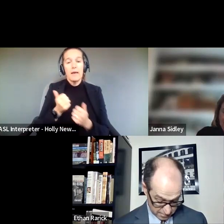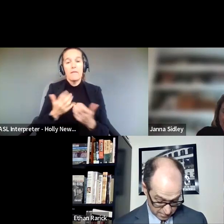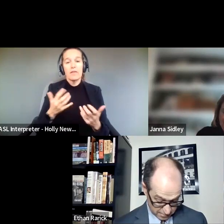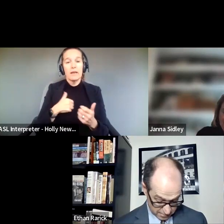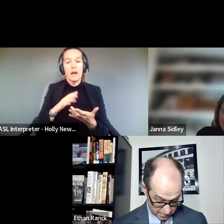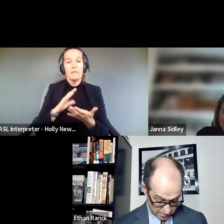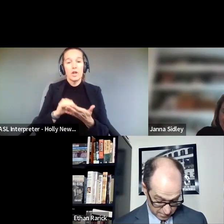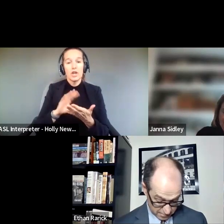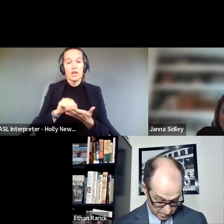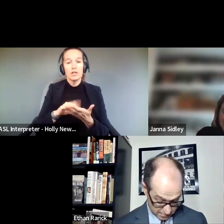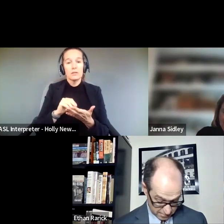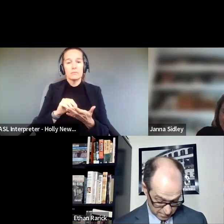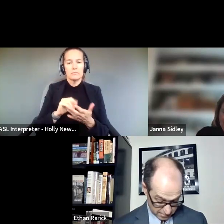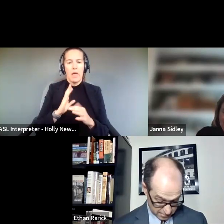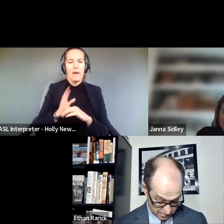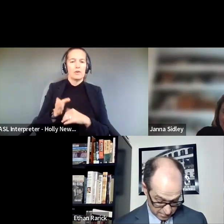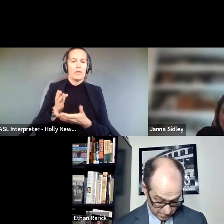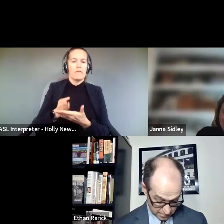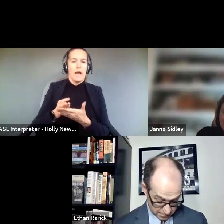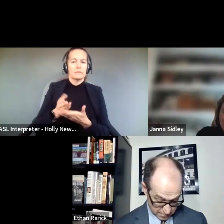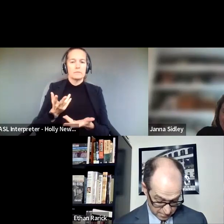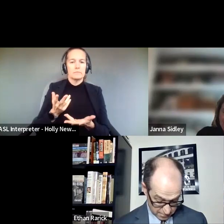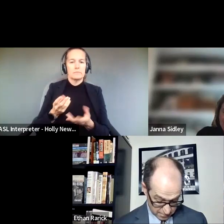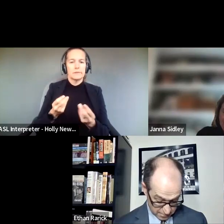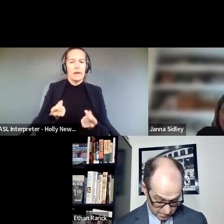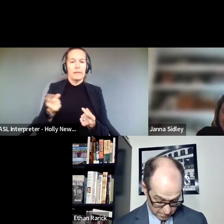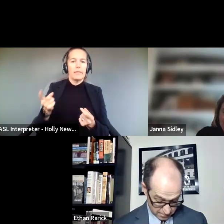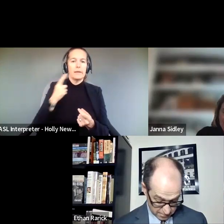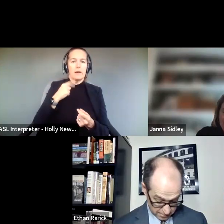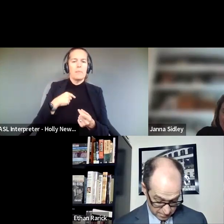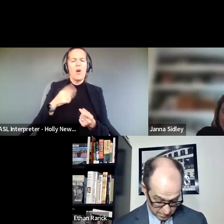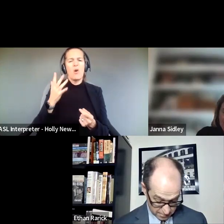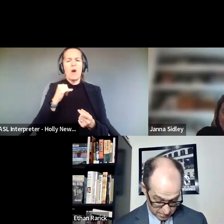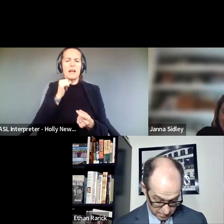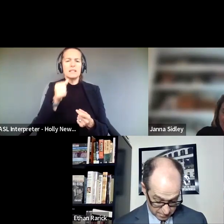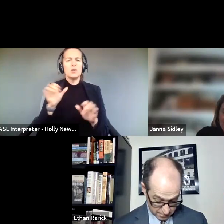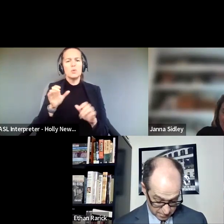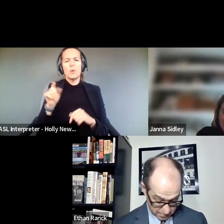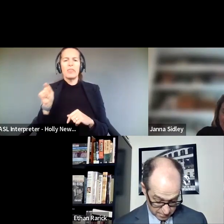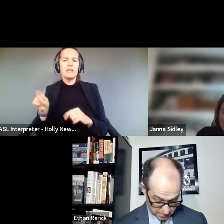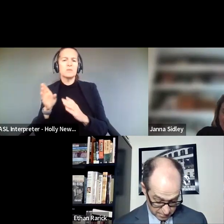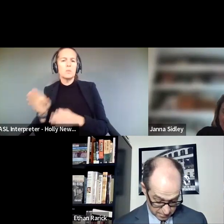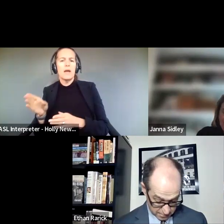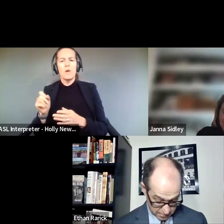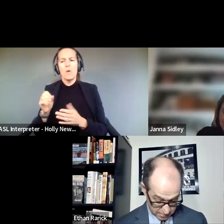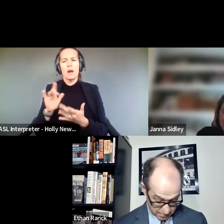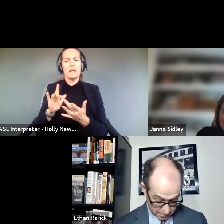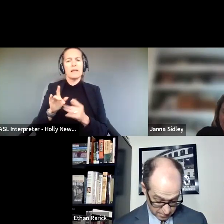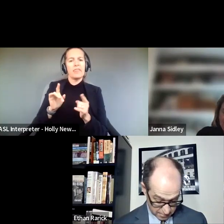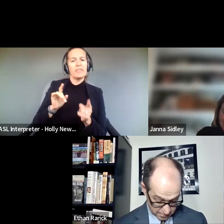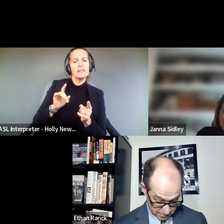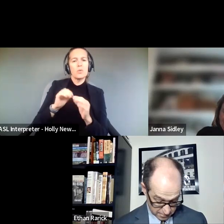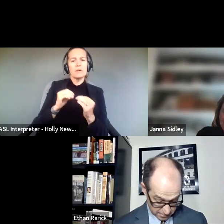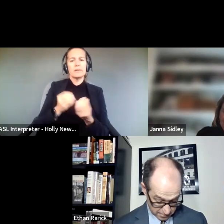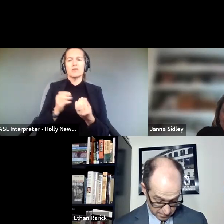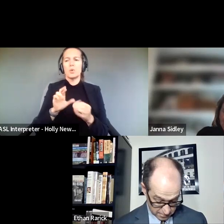has been after the fact. All of a sudden I'm being told, well, why didn't you do it this? We contacted the organization